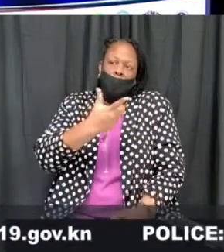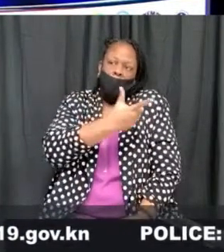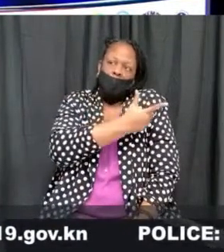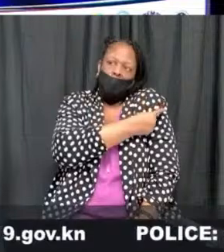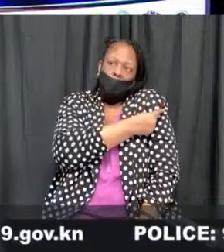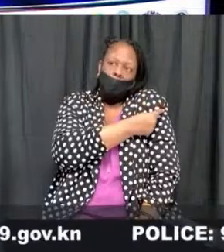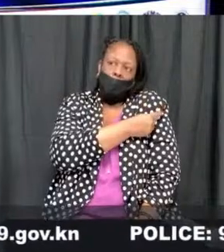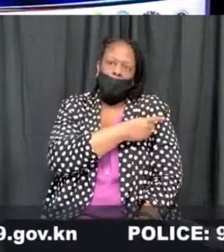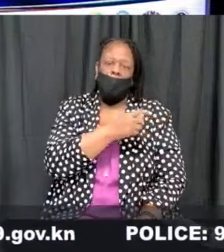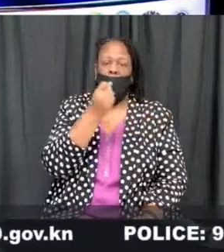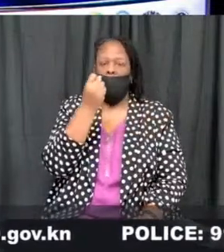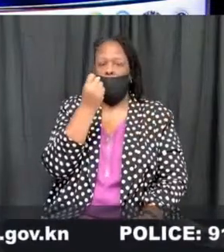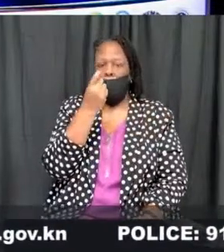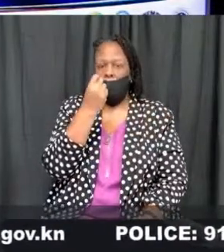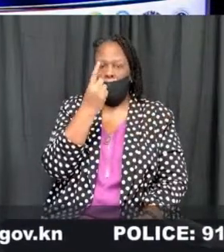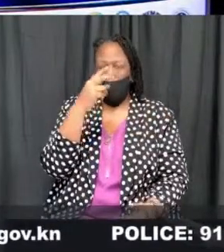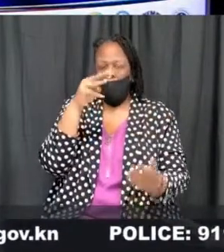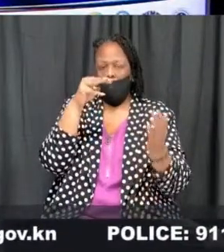vaccinated